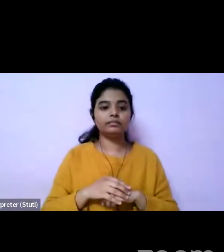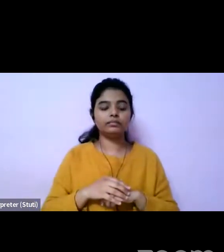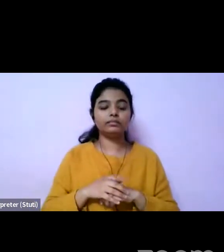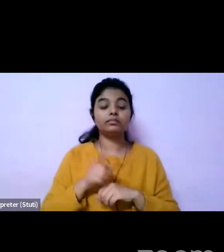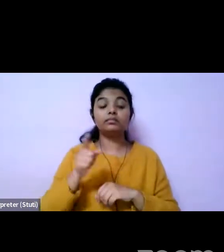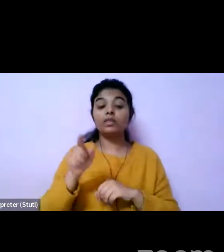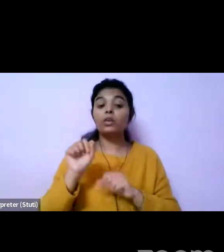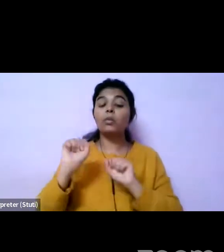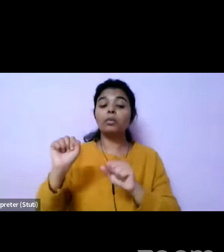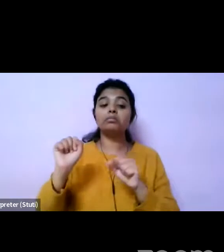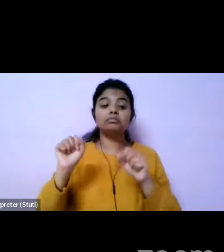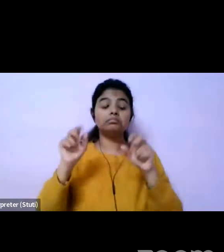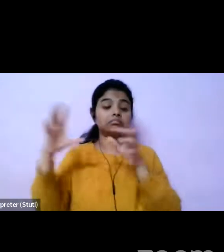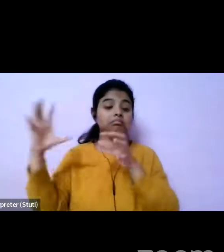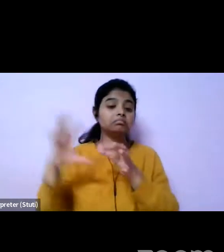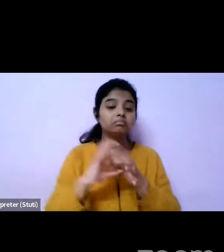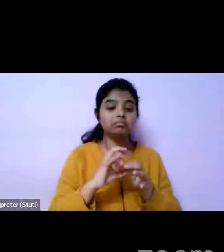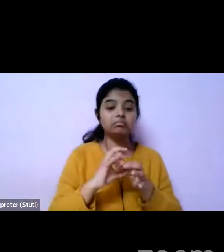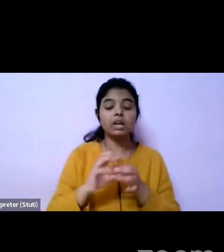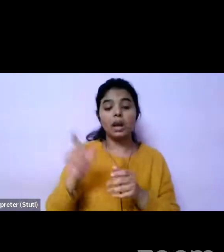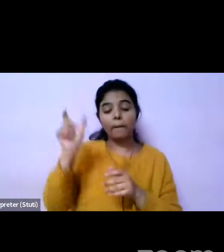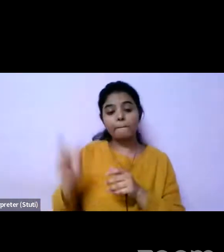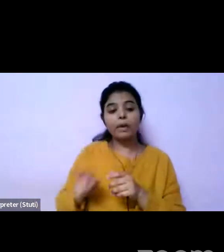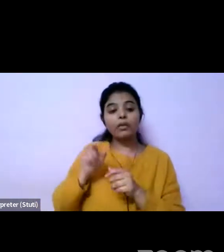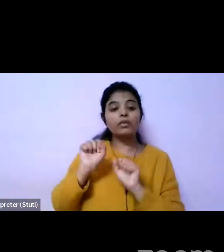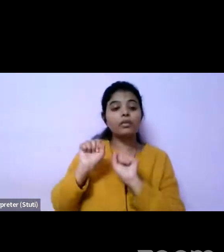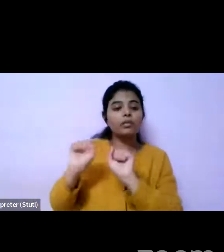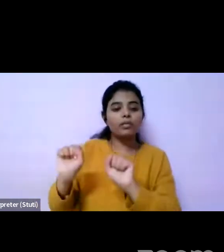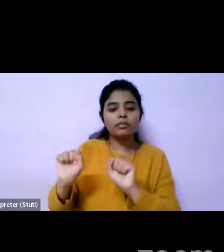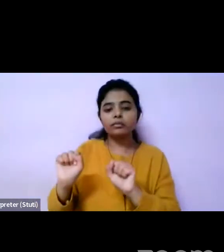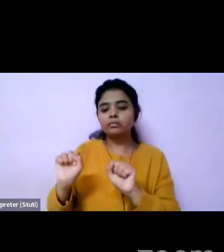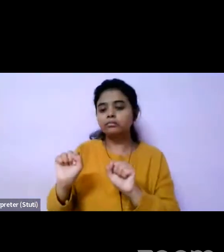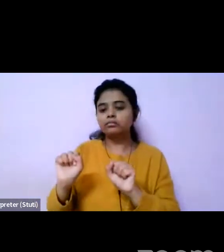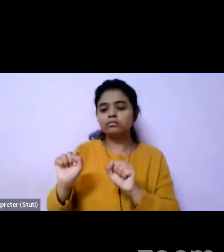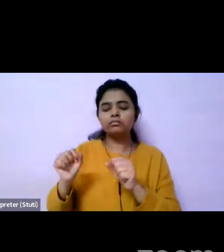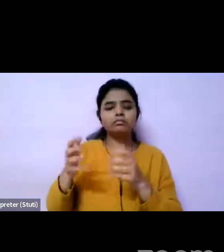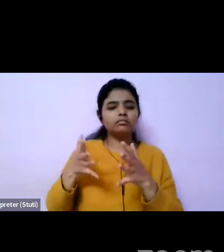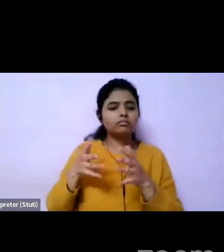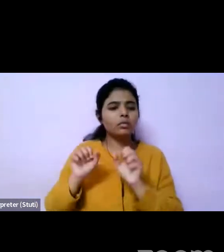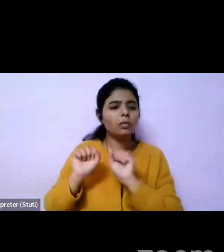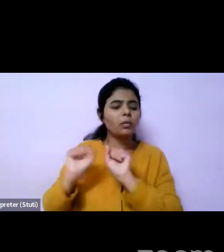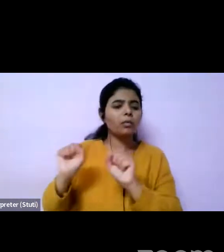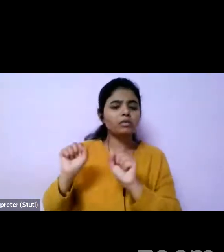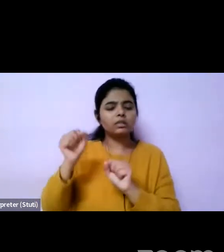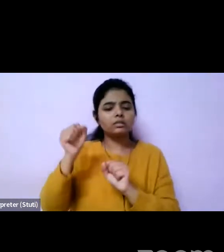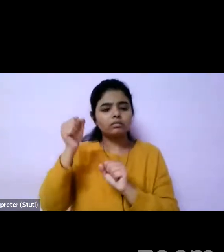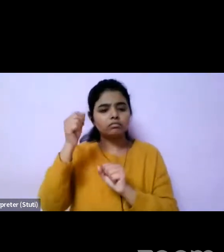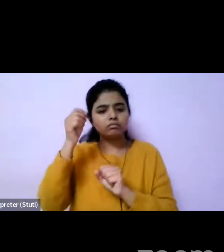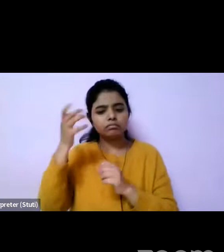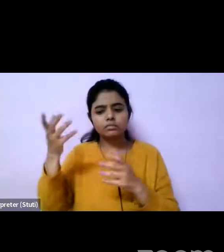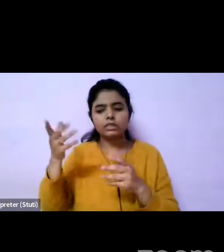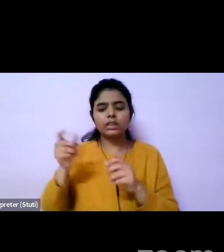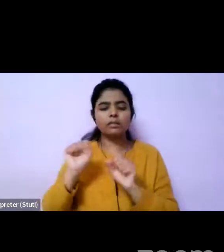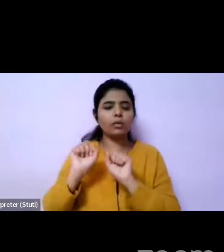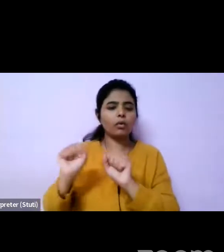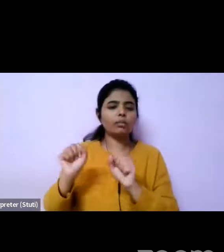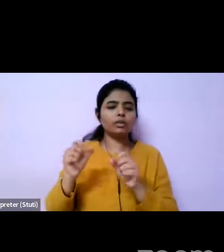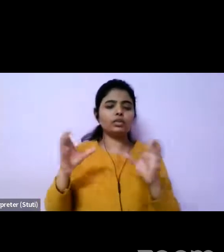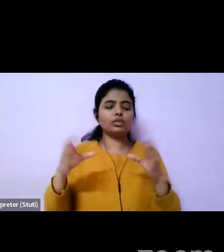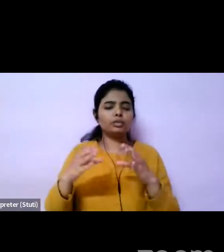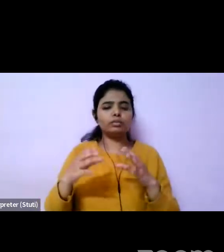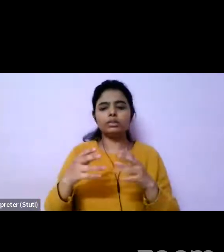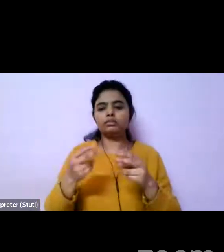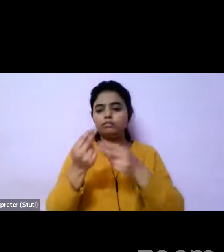Case of Patchwork Girl, was published in the Web of Science and Scopus Indexed Rupkatha Journal on